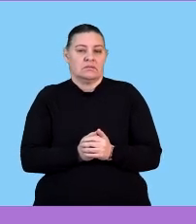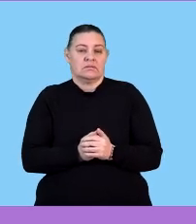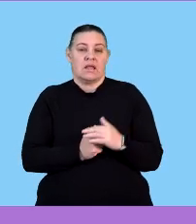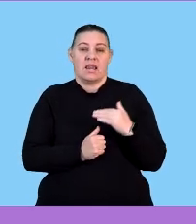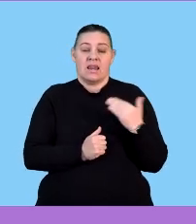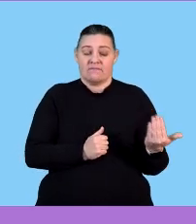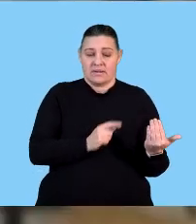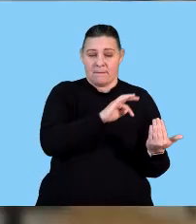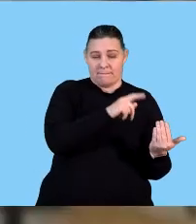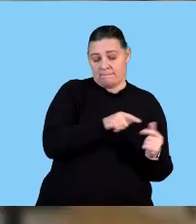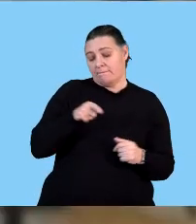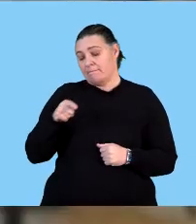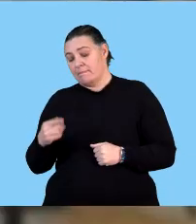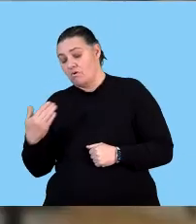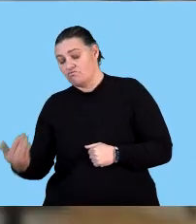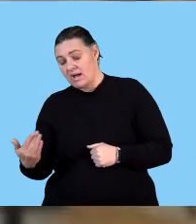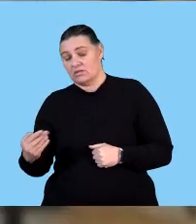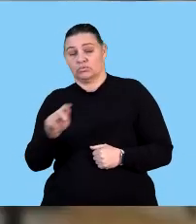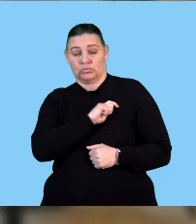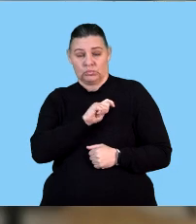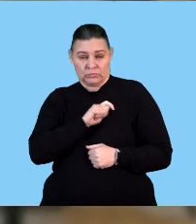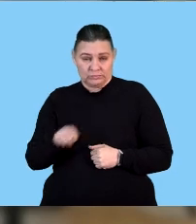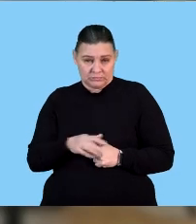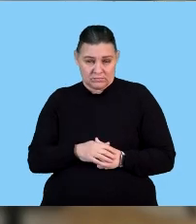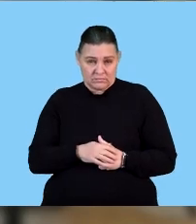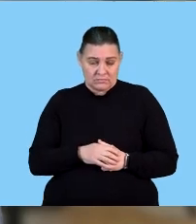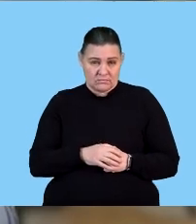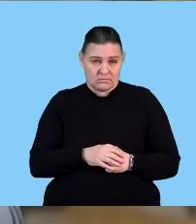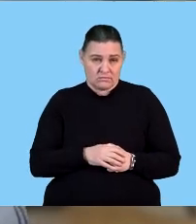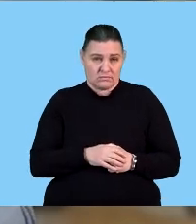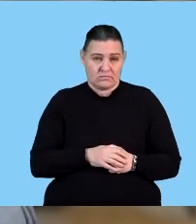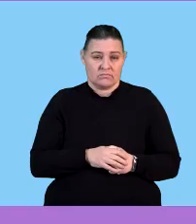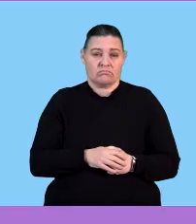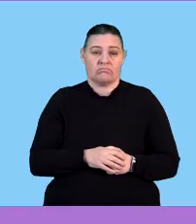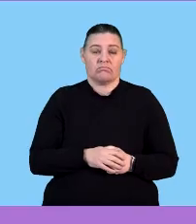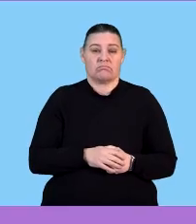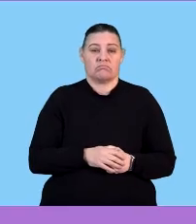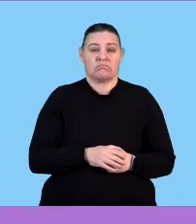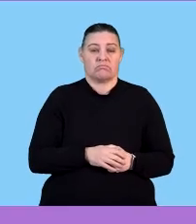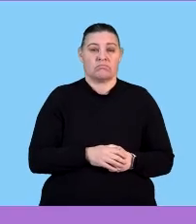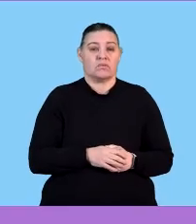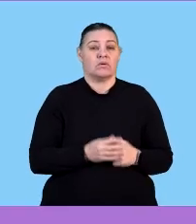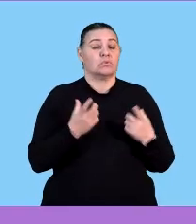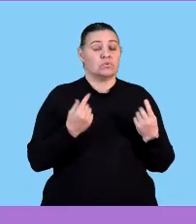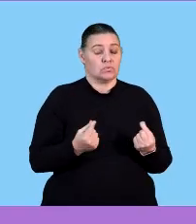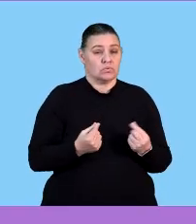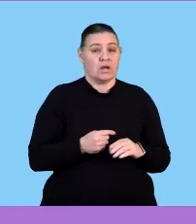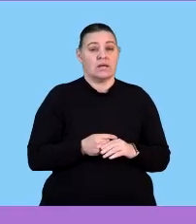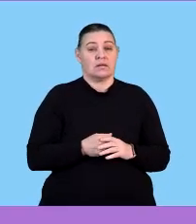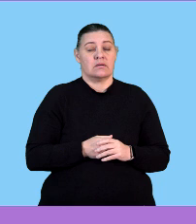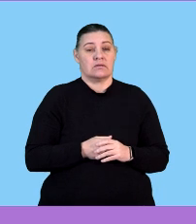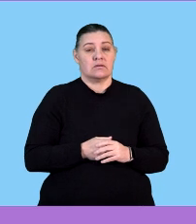the left-hand side was the map. On the right-hand side is reality. That's what we're doing. So what have I got to